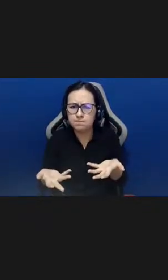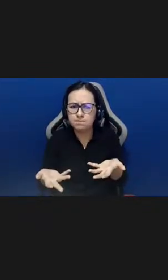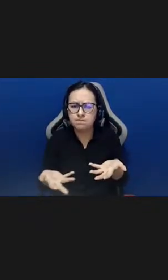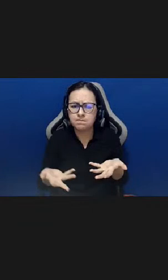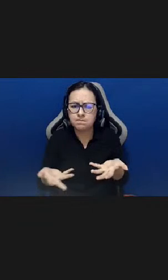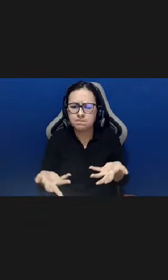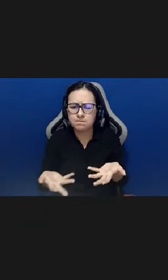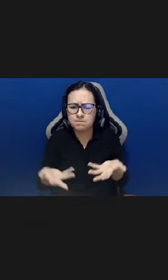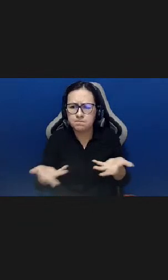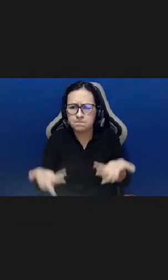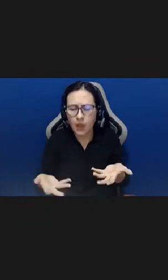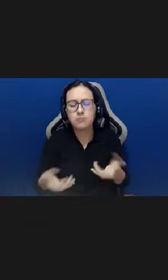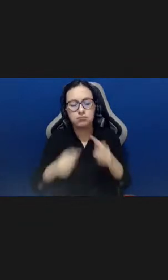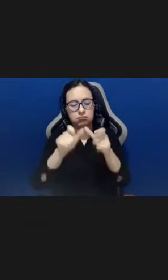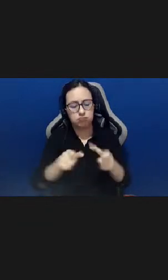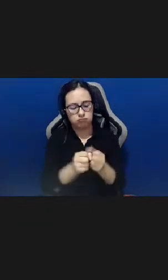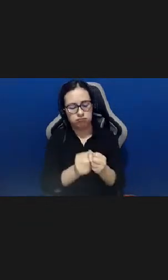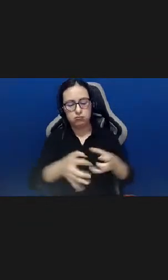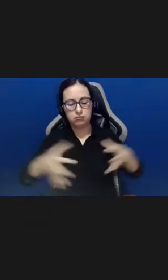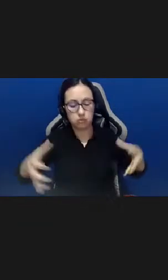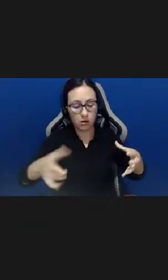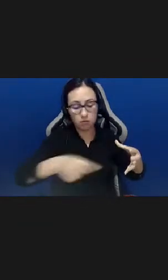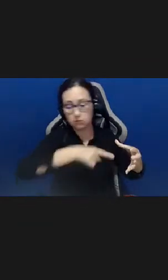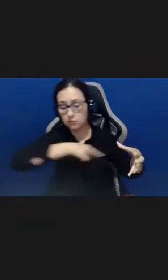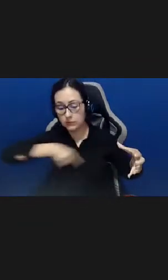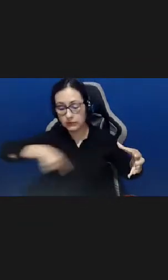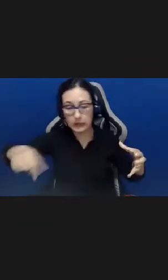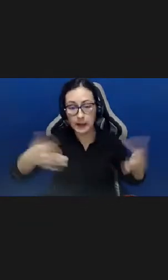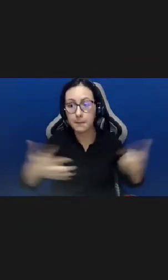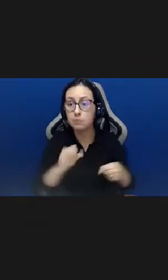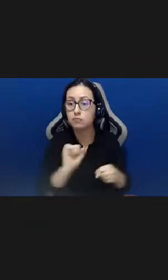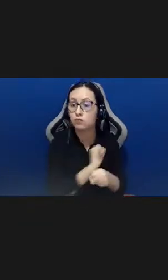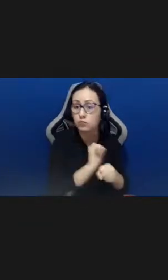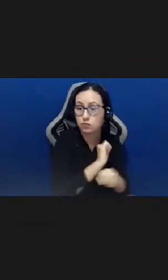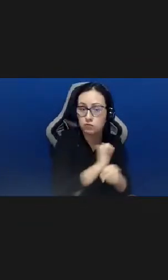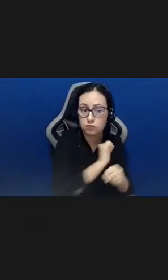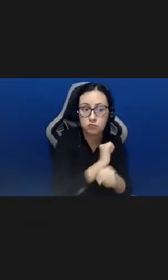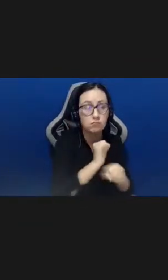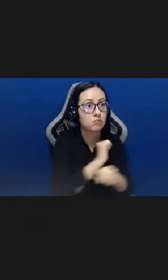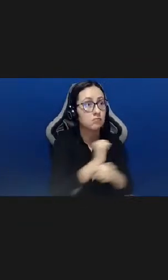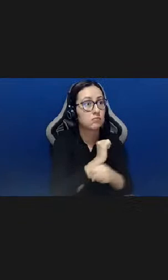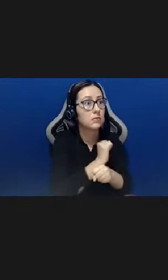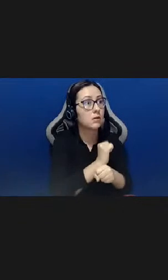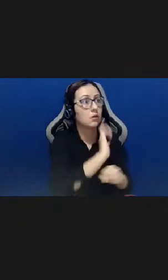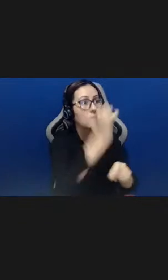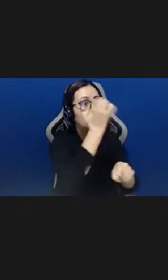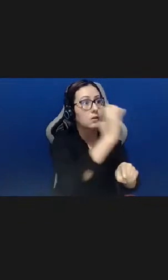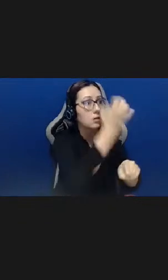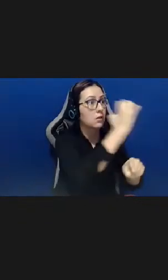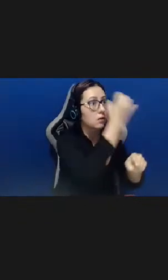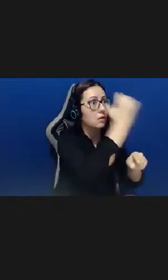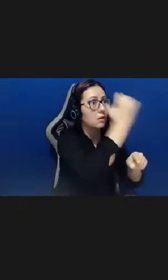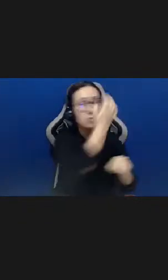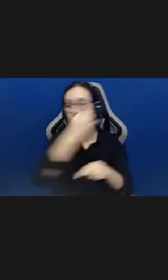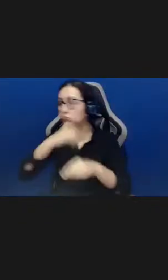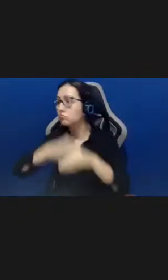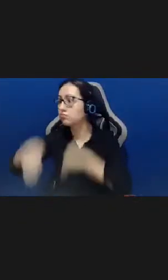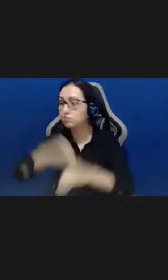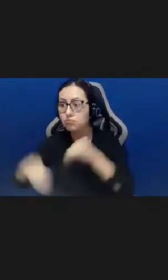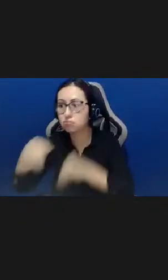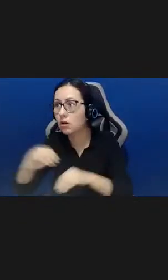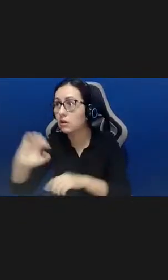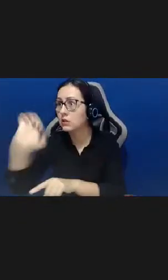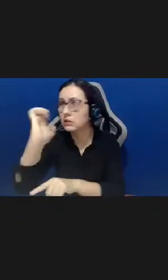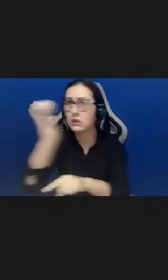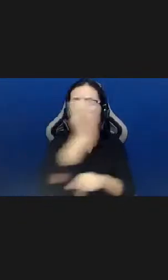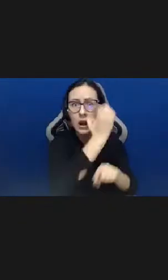How quick is the rollout? How effective it is, etc. So the combination of that will give us the mental health related picture. And to some extent, we can expect